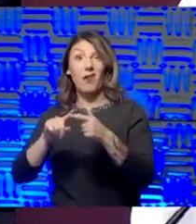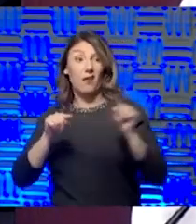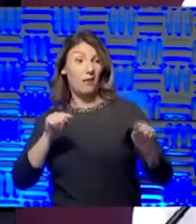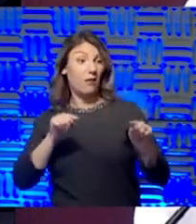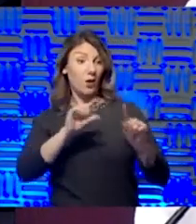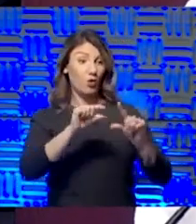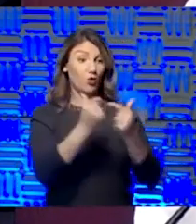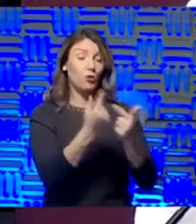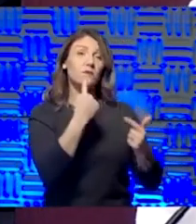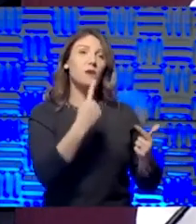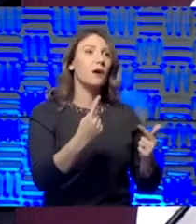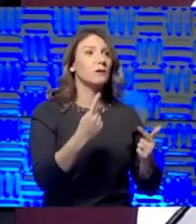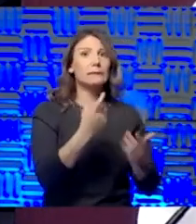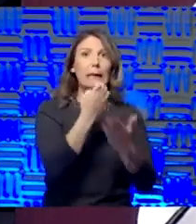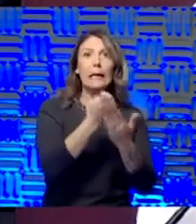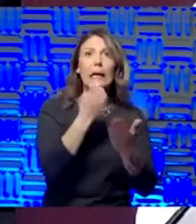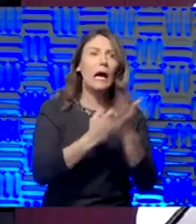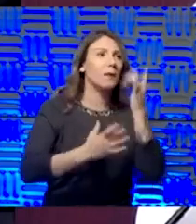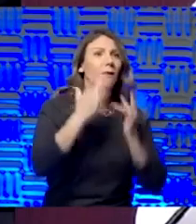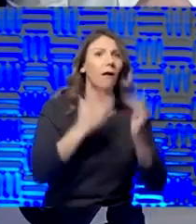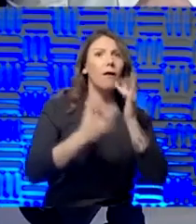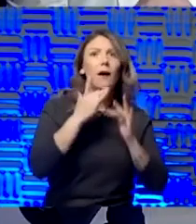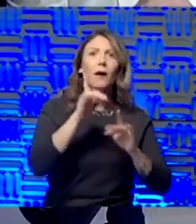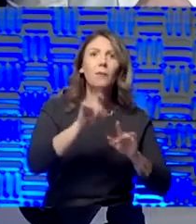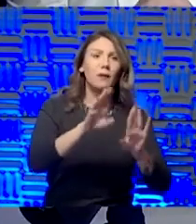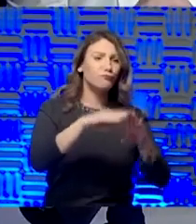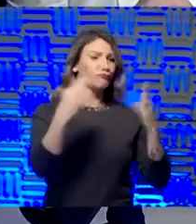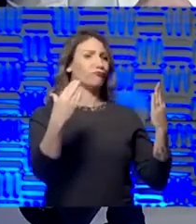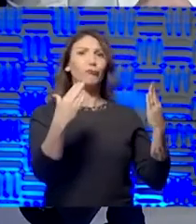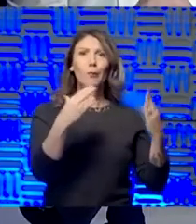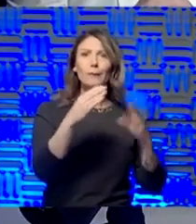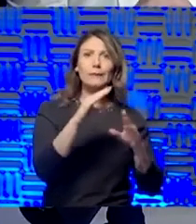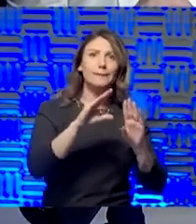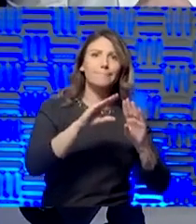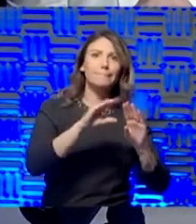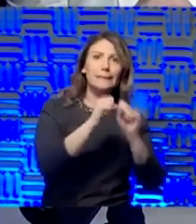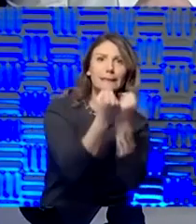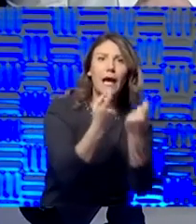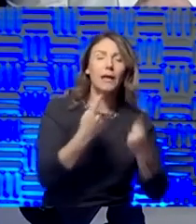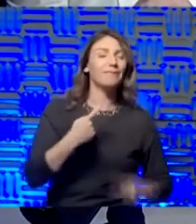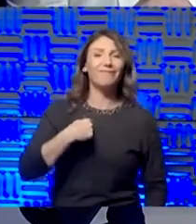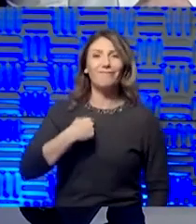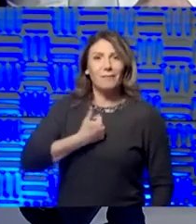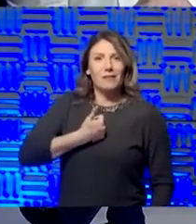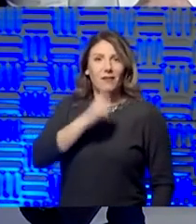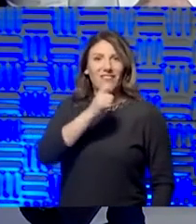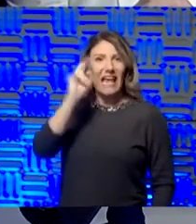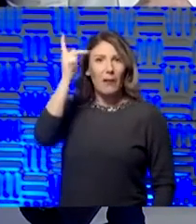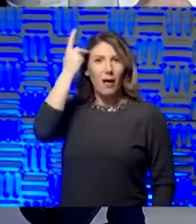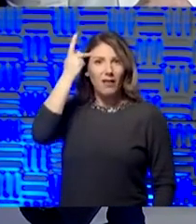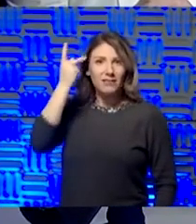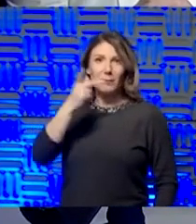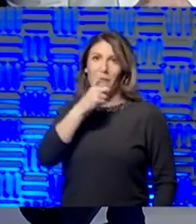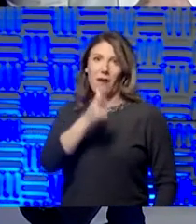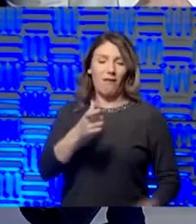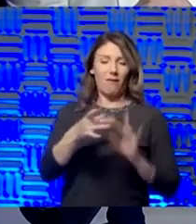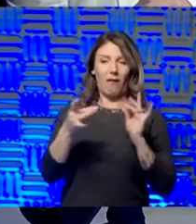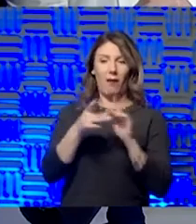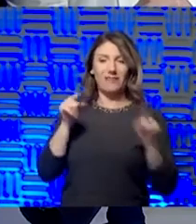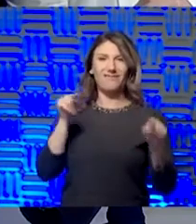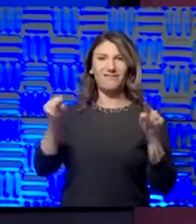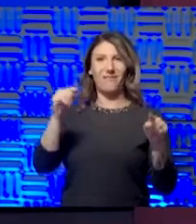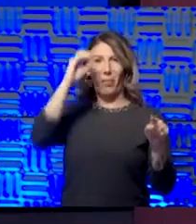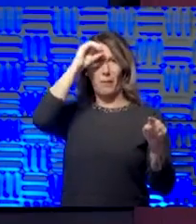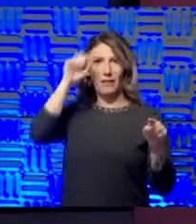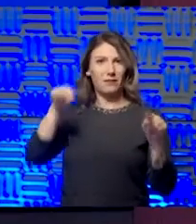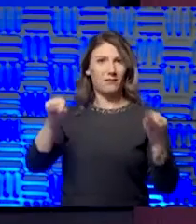have to open up society. And, you know, I'm not a politician, and I'm not going to comment on the balance of those two points. What I